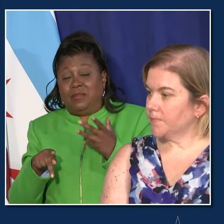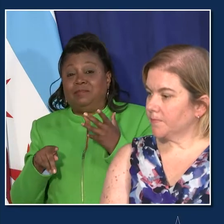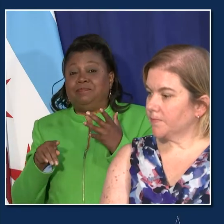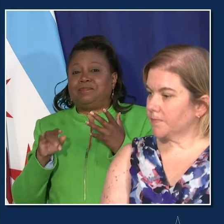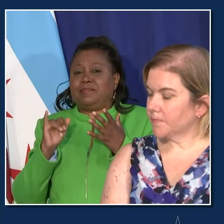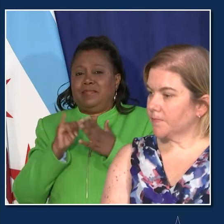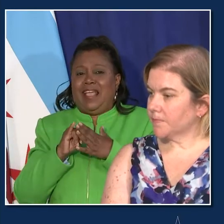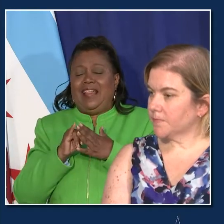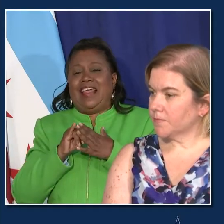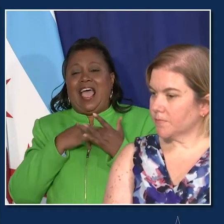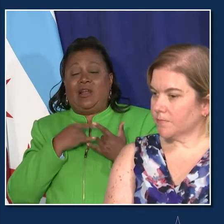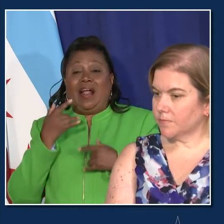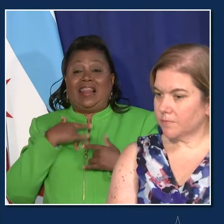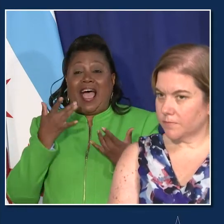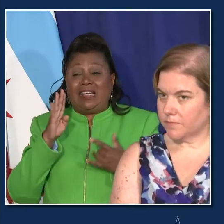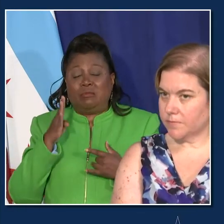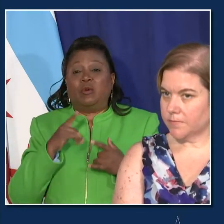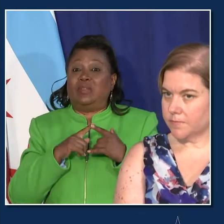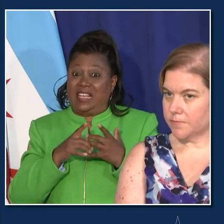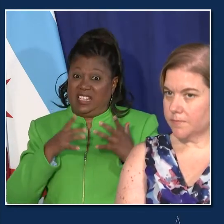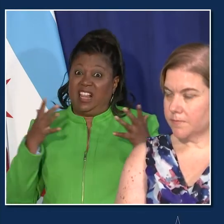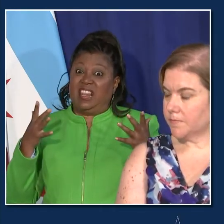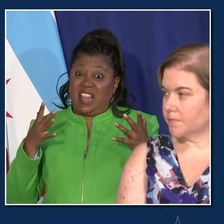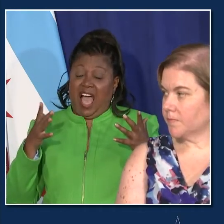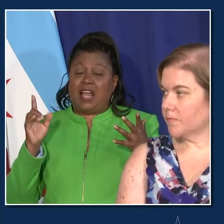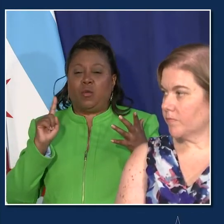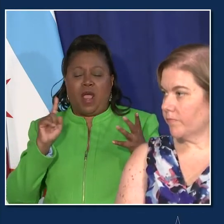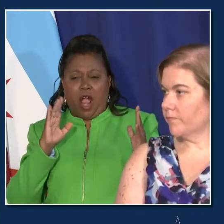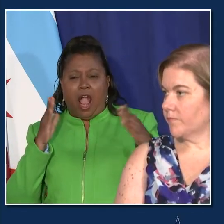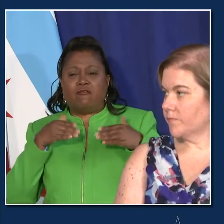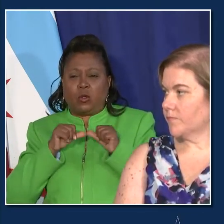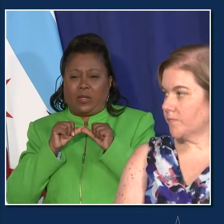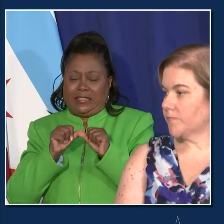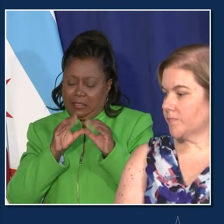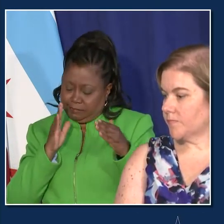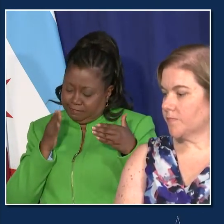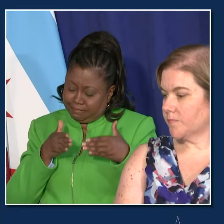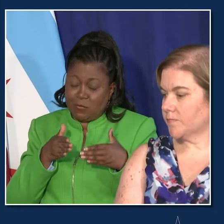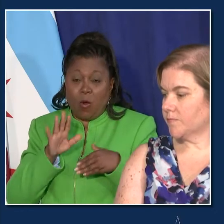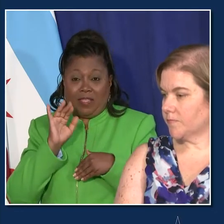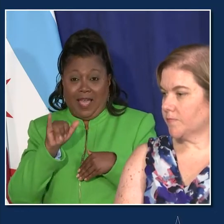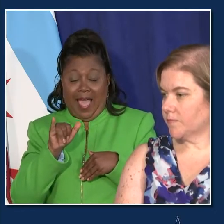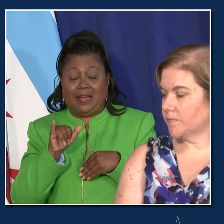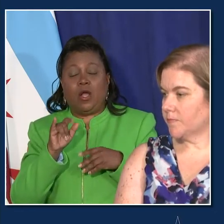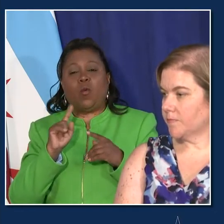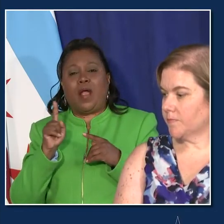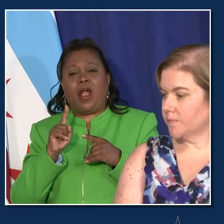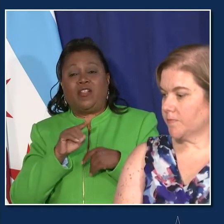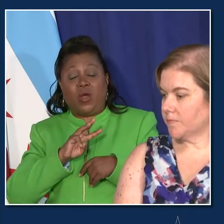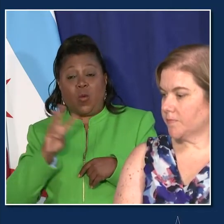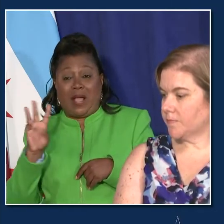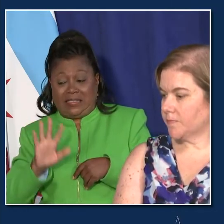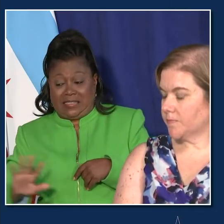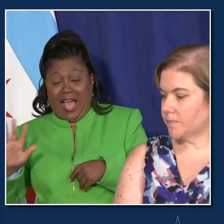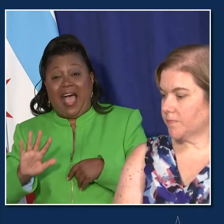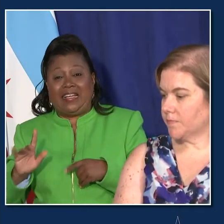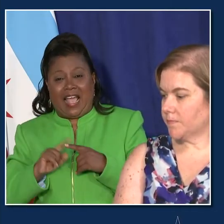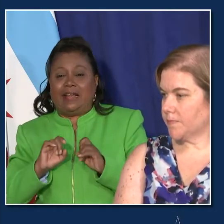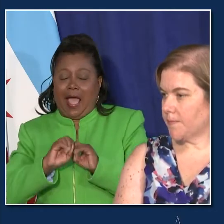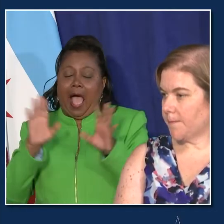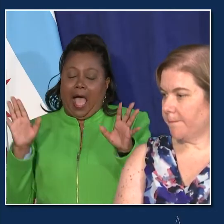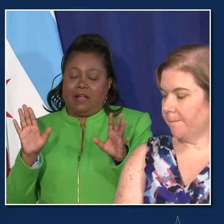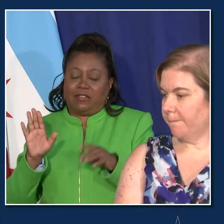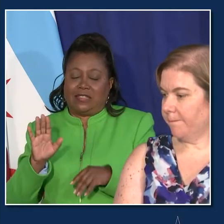map that are light blue. That's a lot of where our focus will continue to be on the west side and